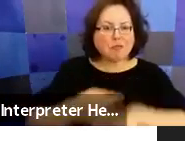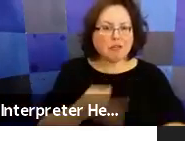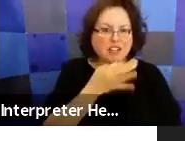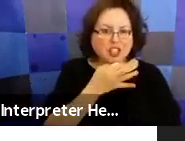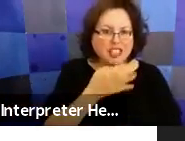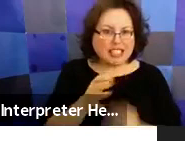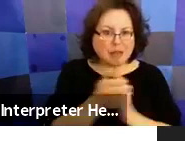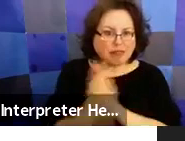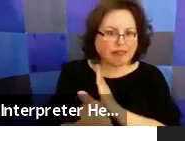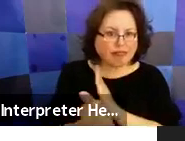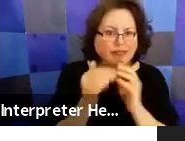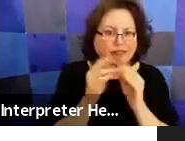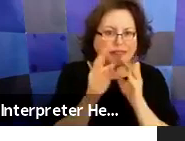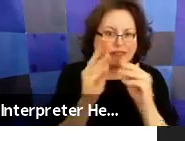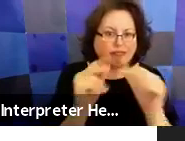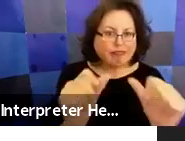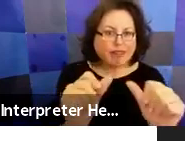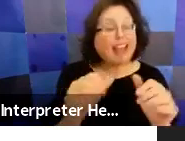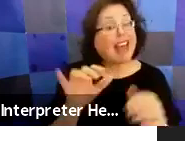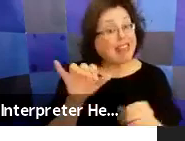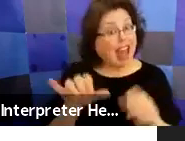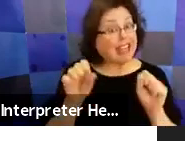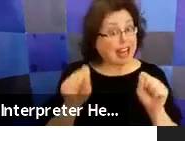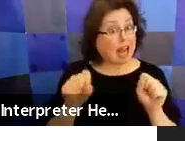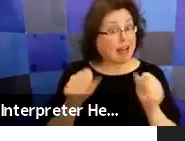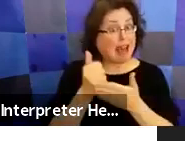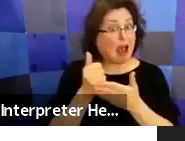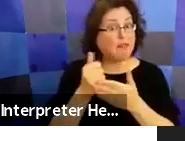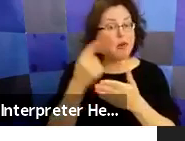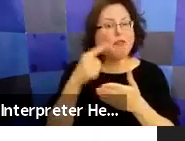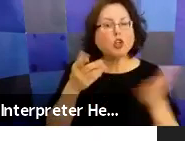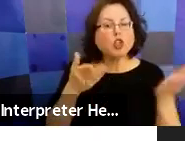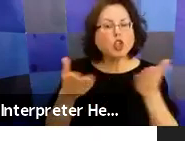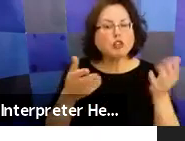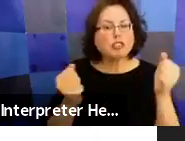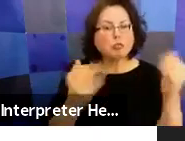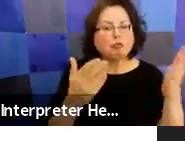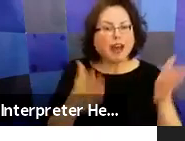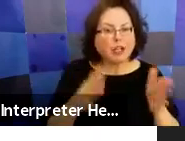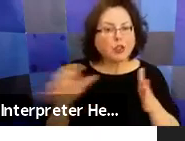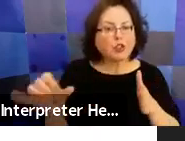be something for service providers that is